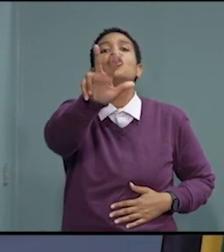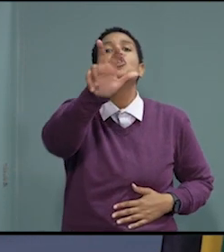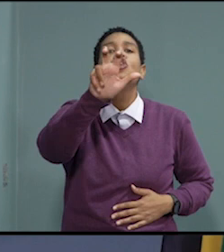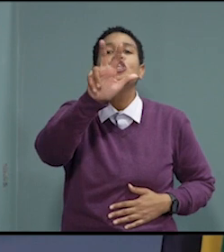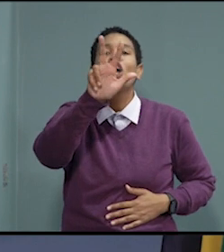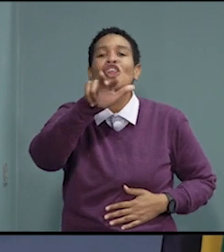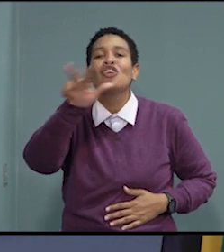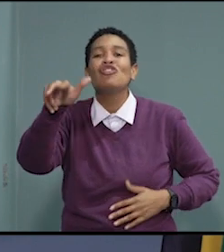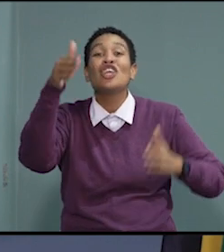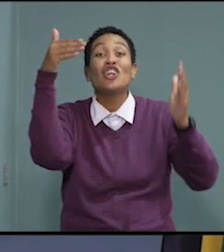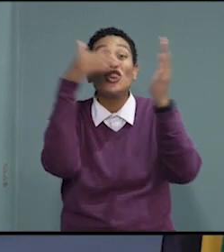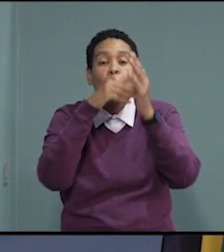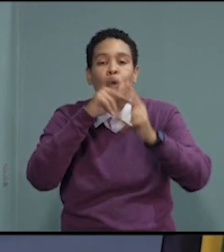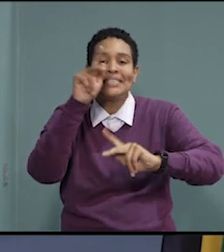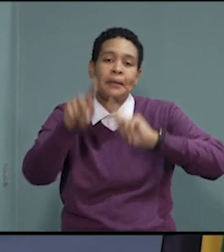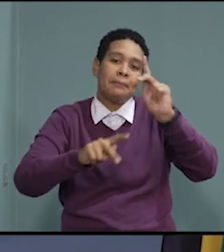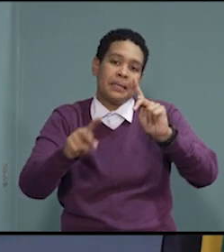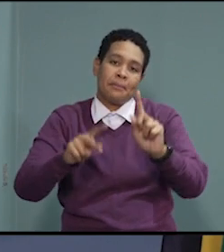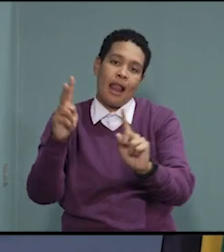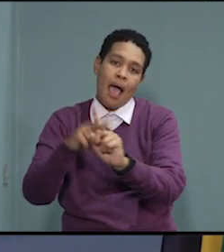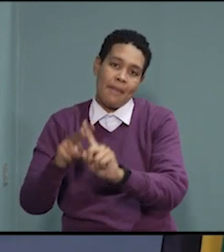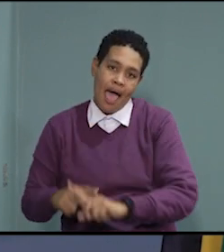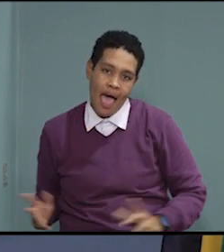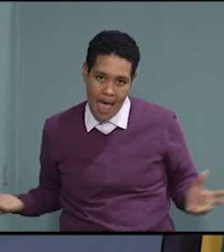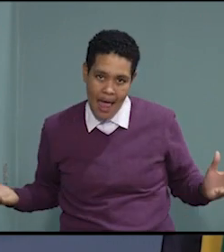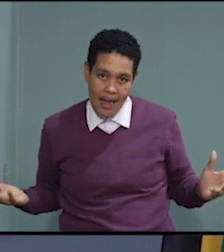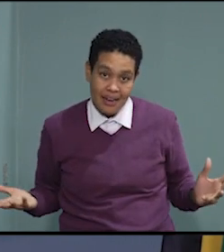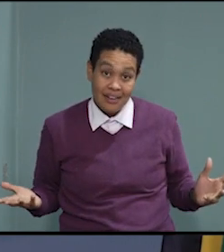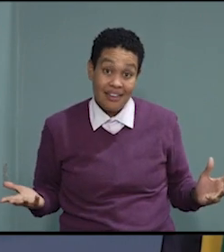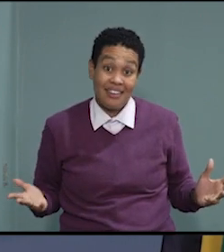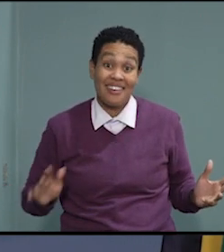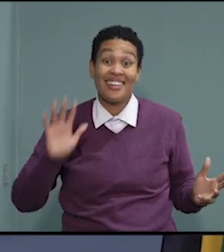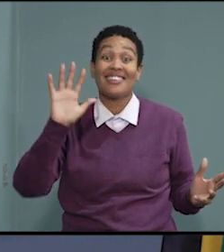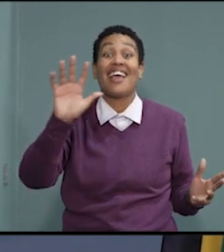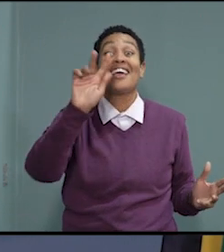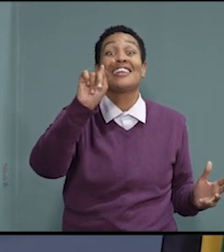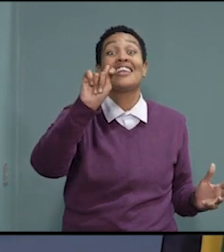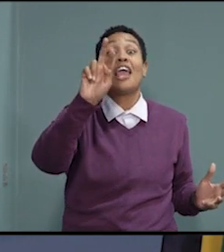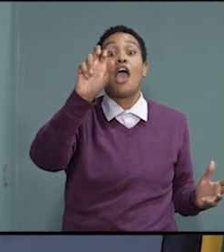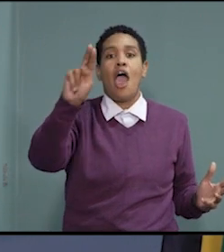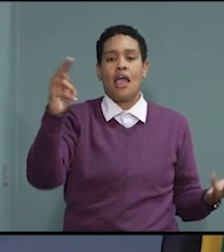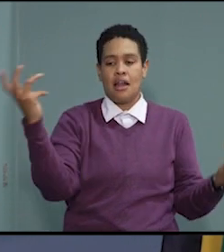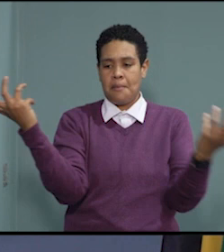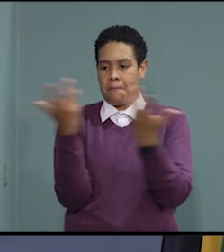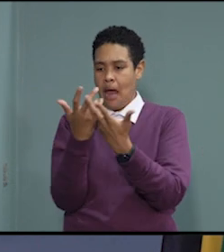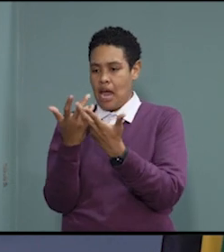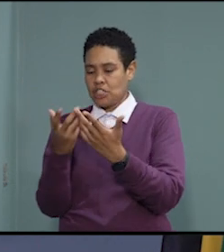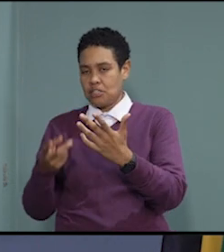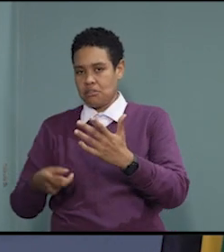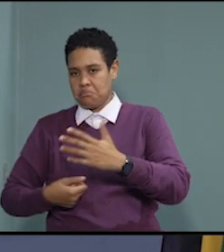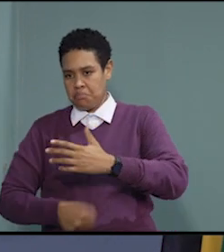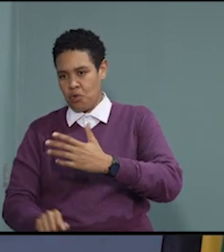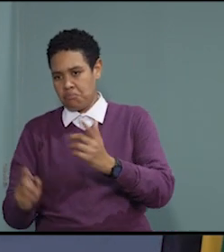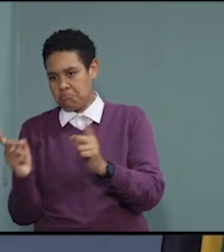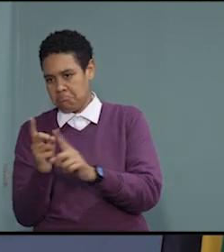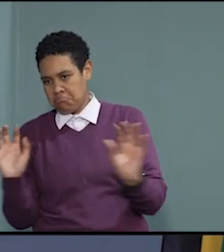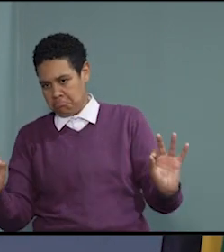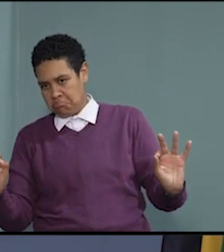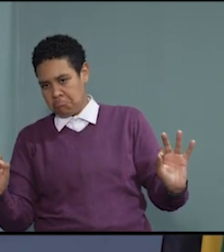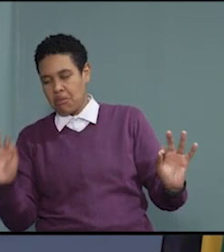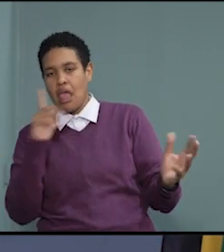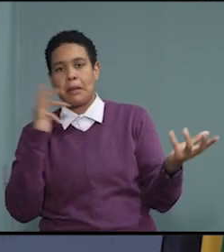333,000 persons apply where their TRN matches their date of birth and matches their